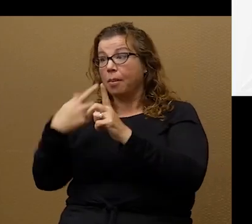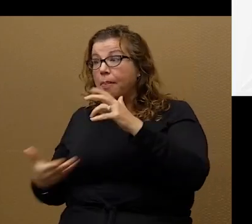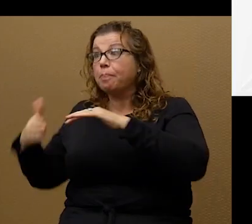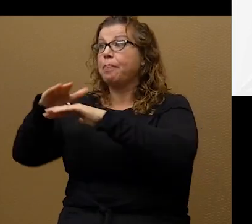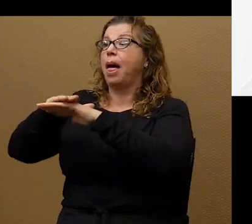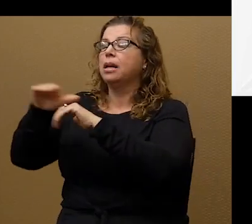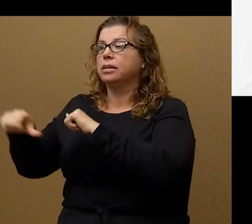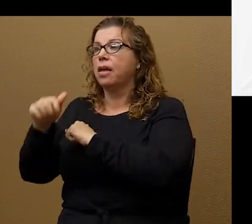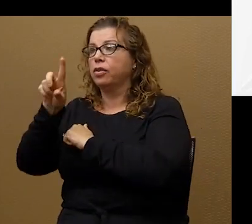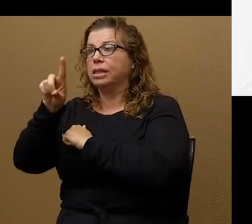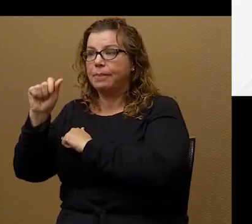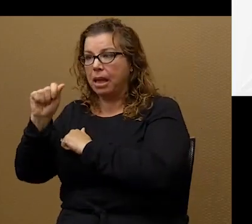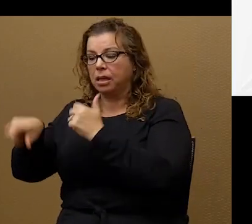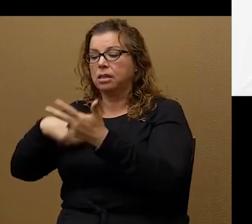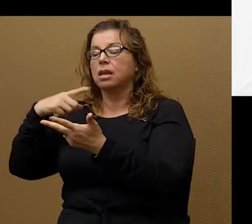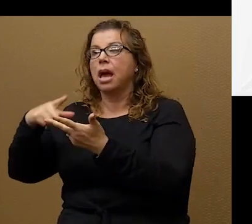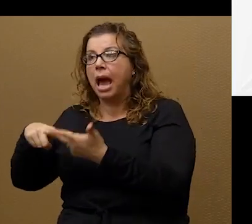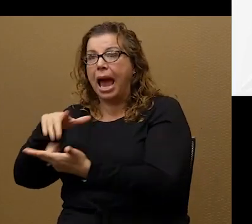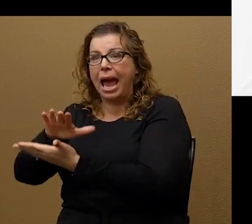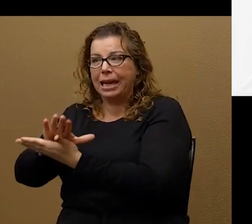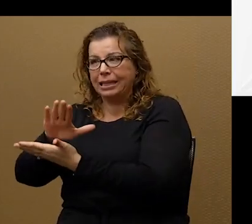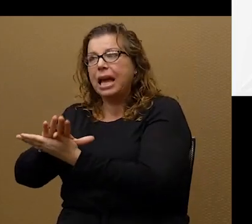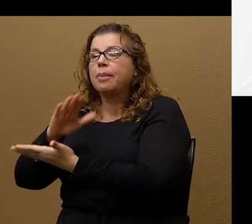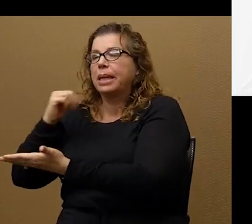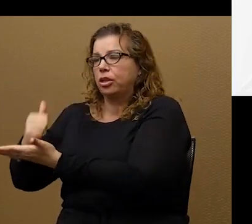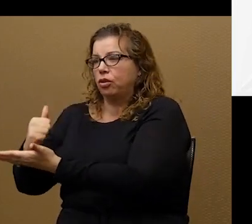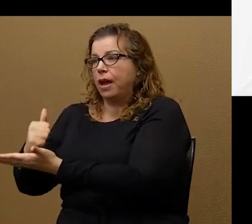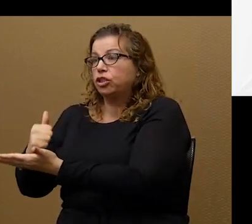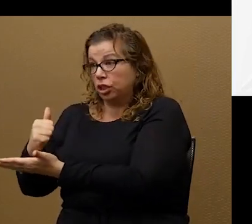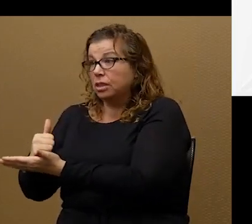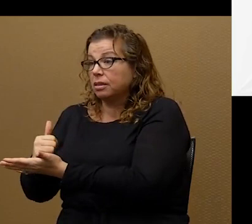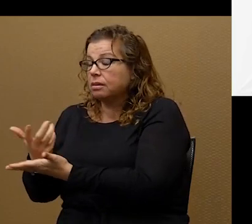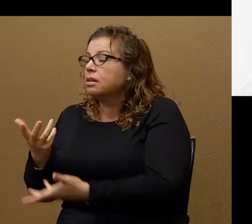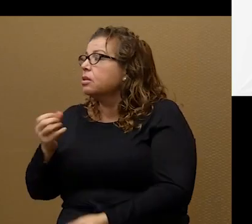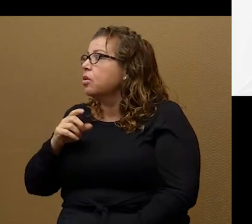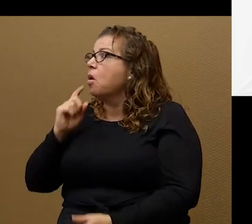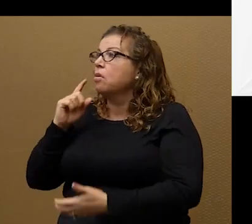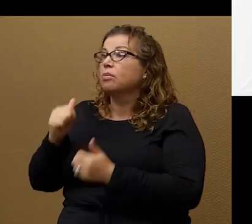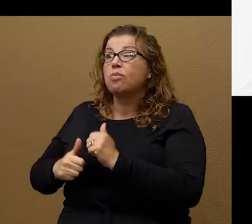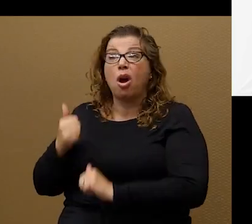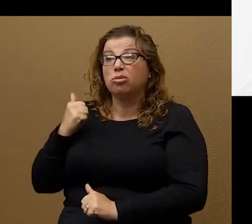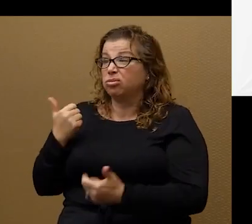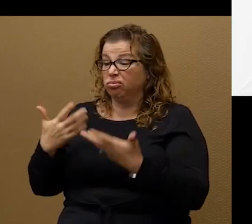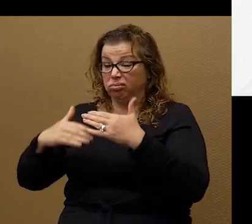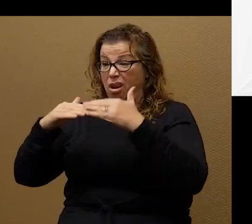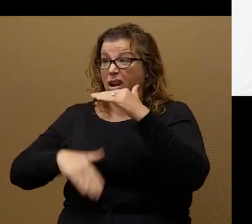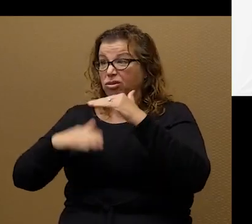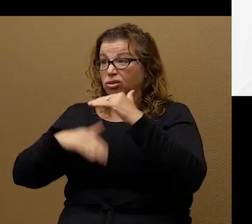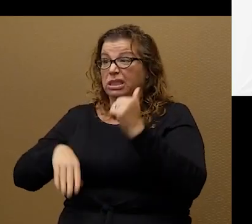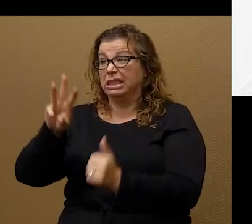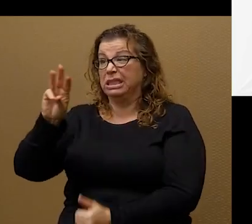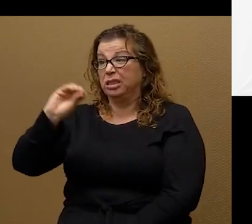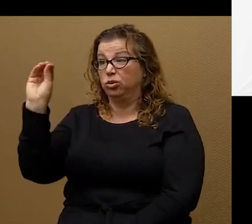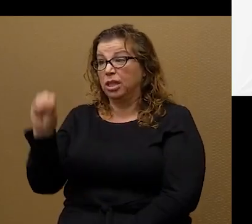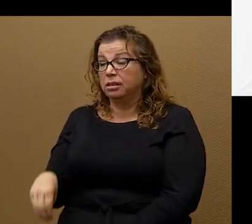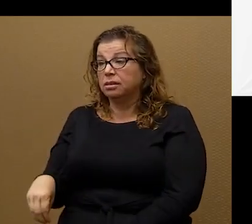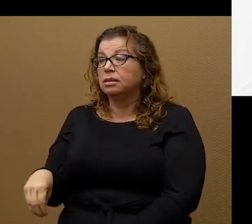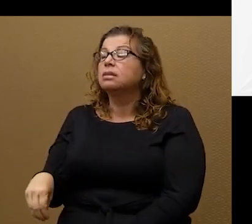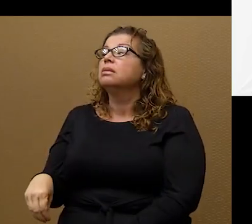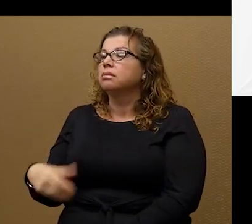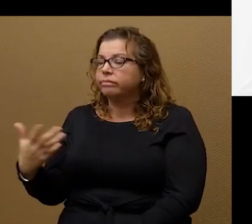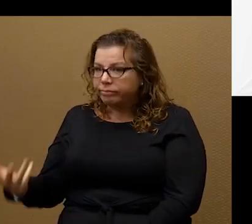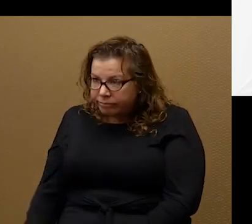or academic and behavioral interventions. And almost all are less than 60%, which